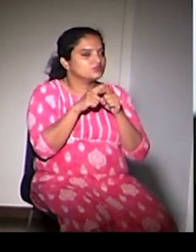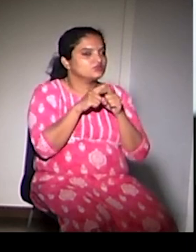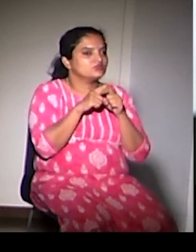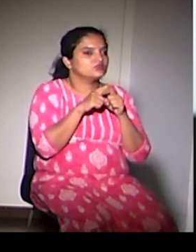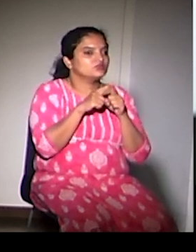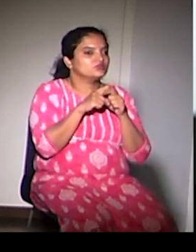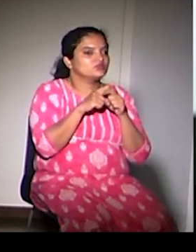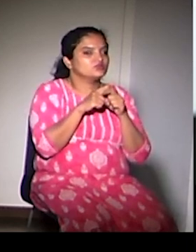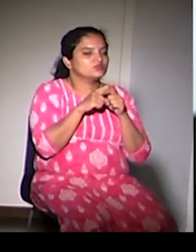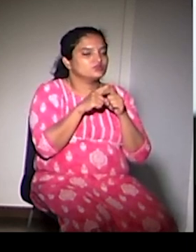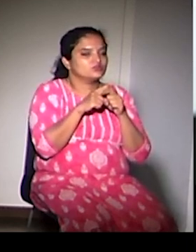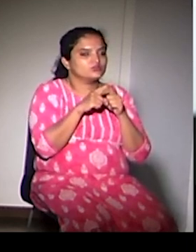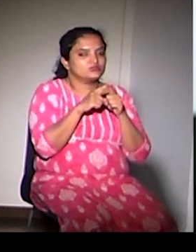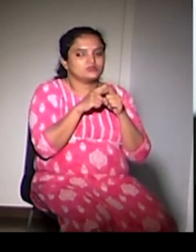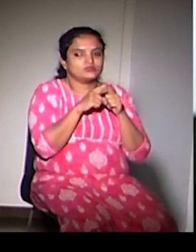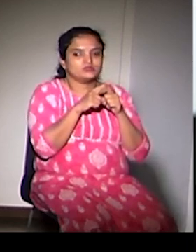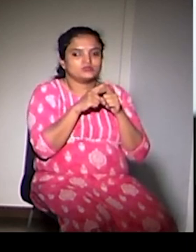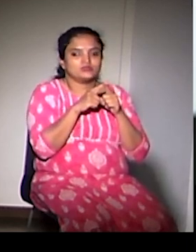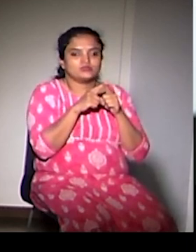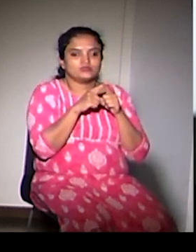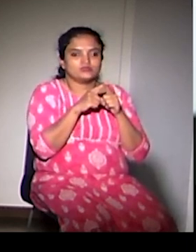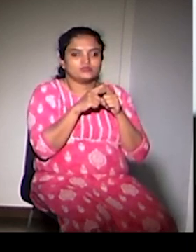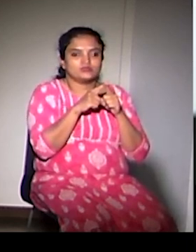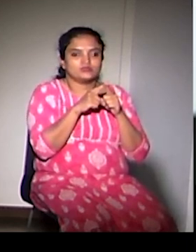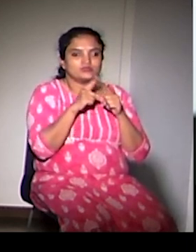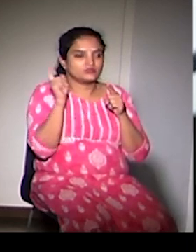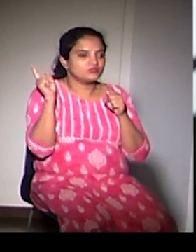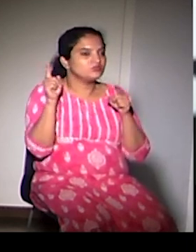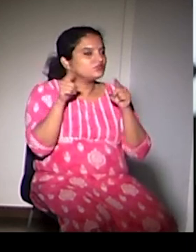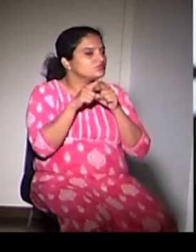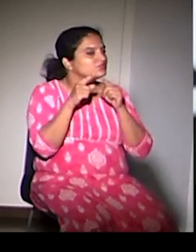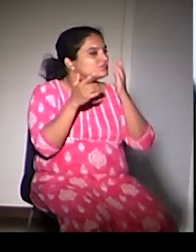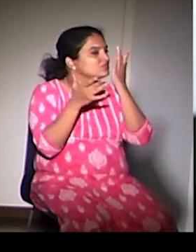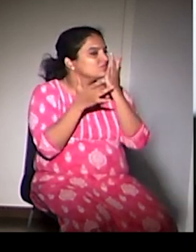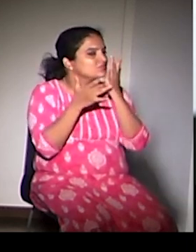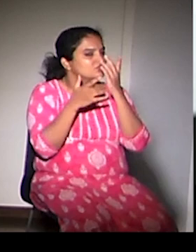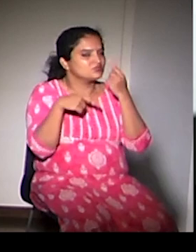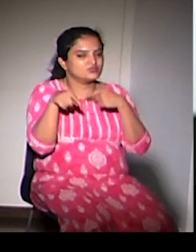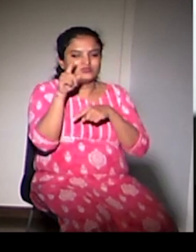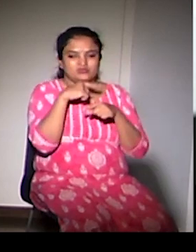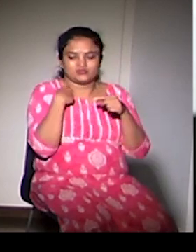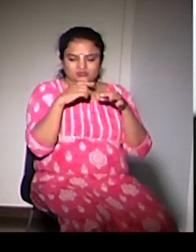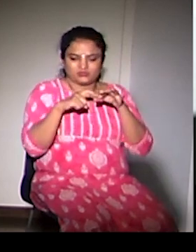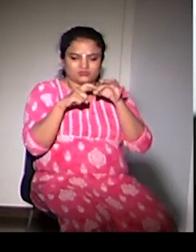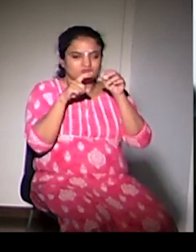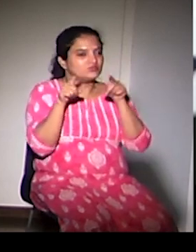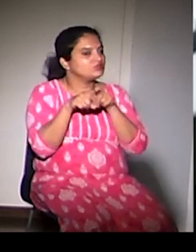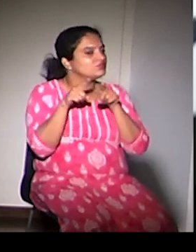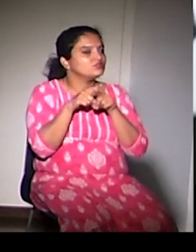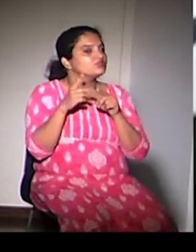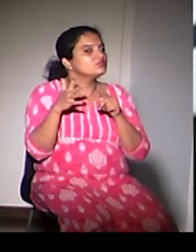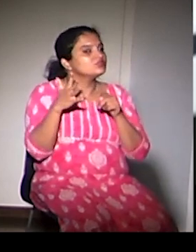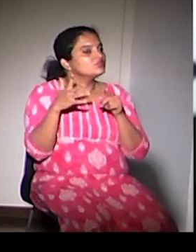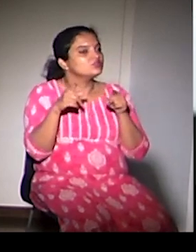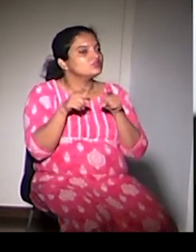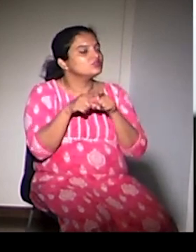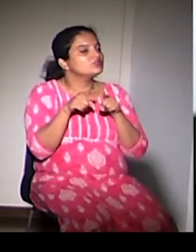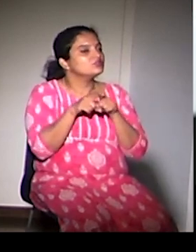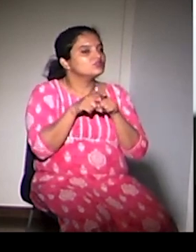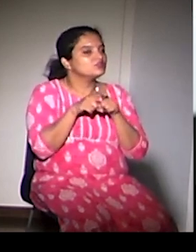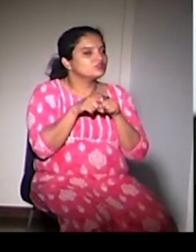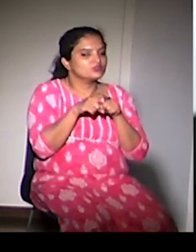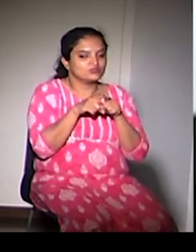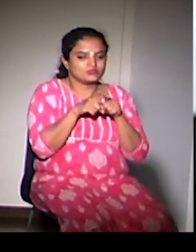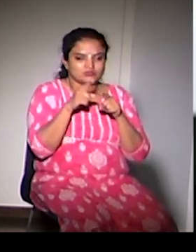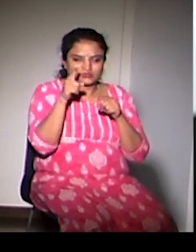folkish effect. And the technical quality is not quite the same, but nevertheless, they're very, very sort